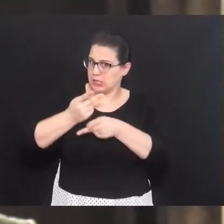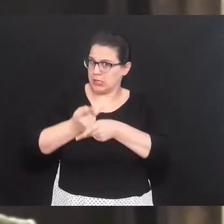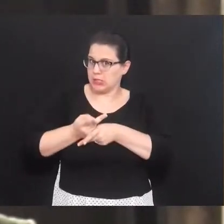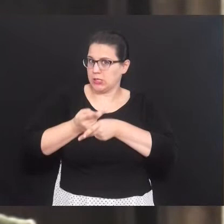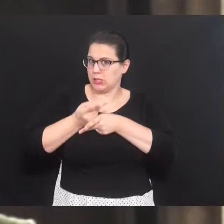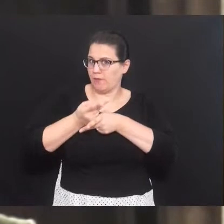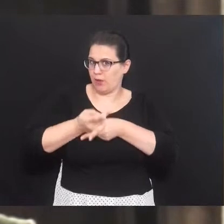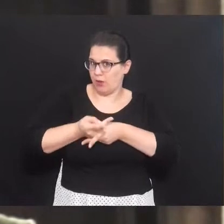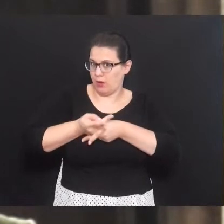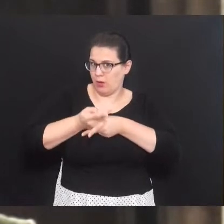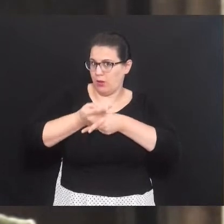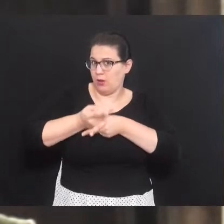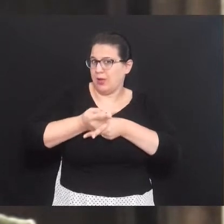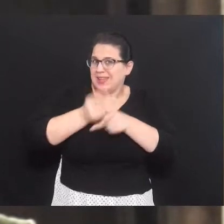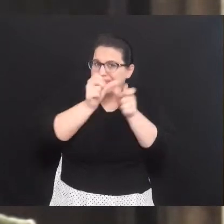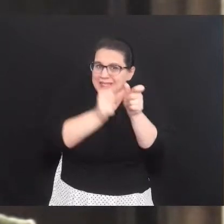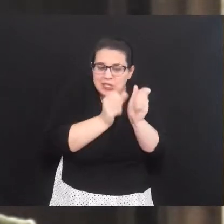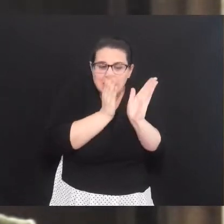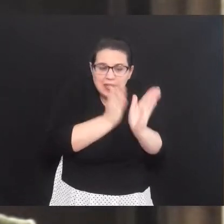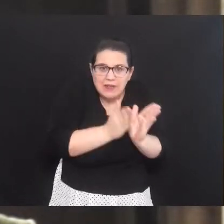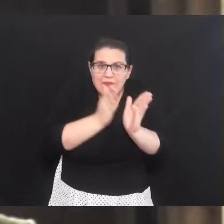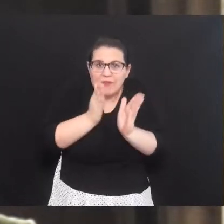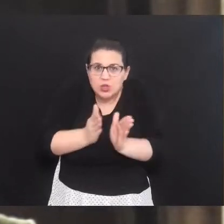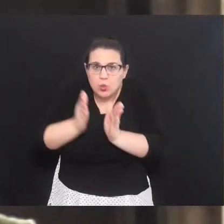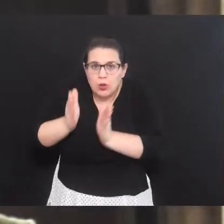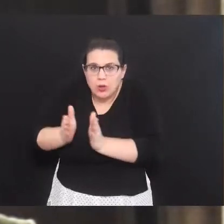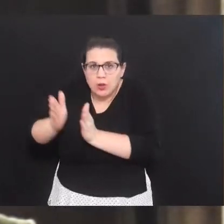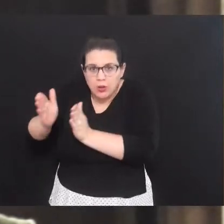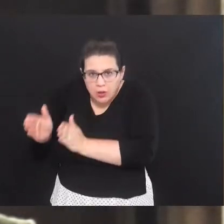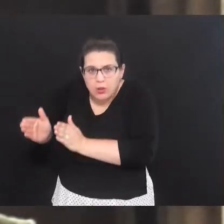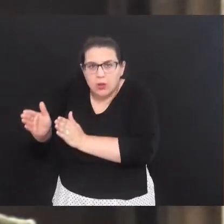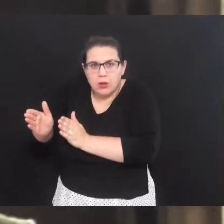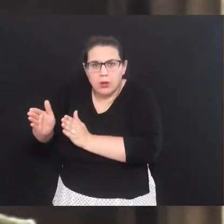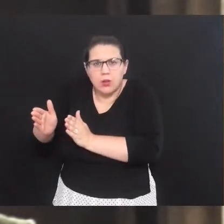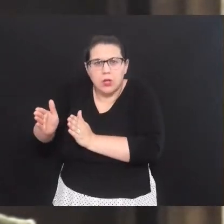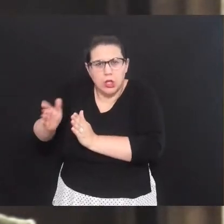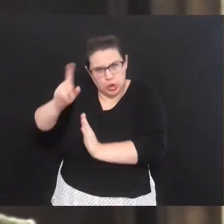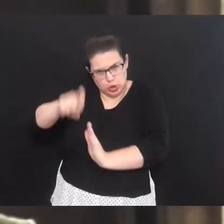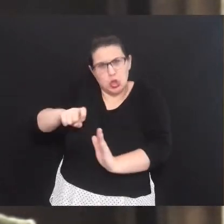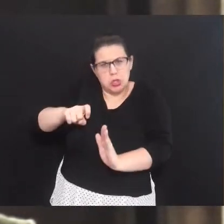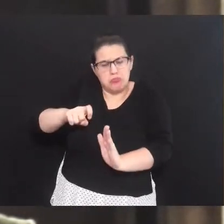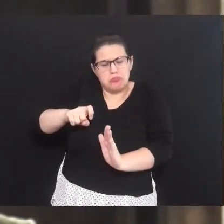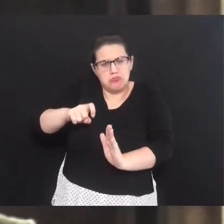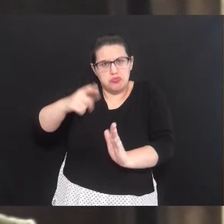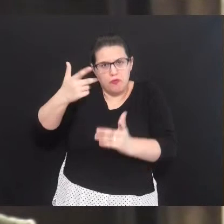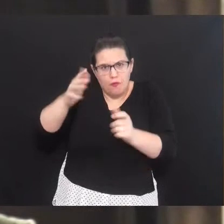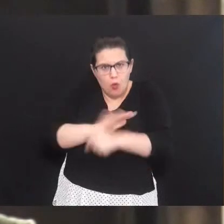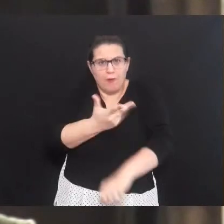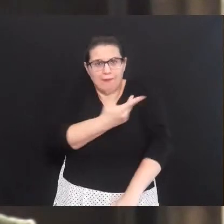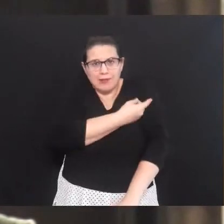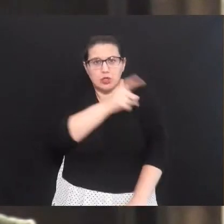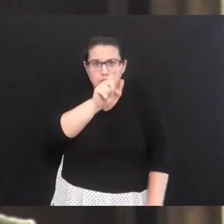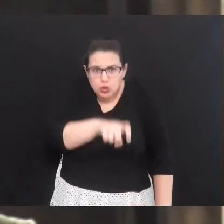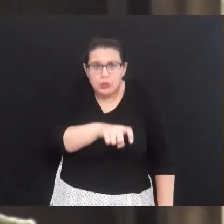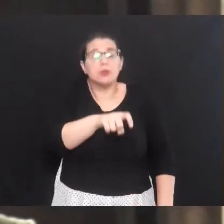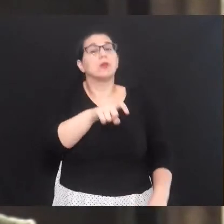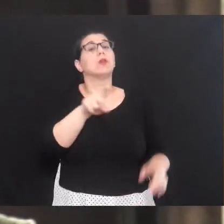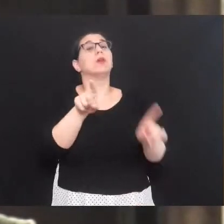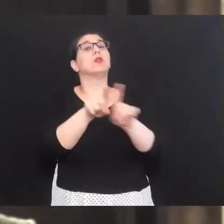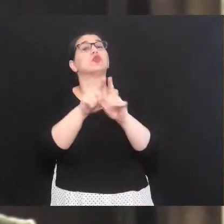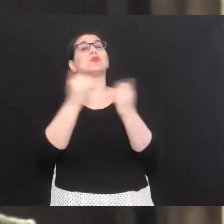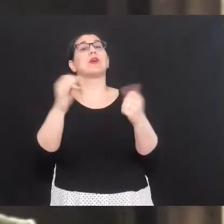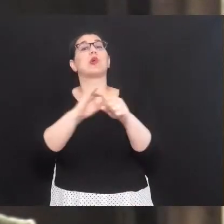individual basis, certainly, consider not only full vaccination, but right now with the spread of the Delta variant,